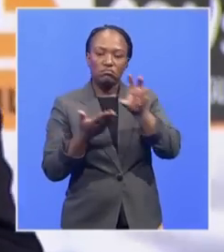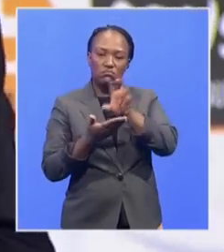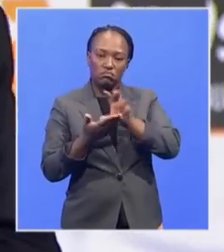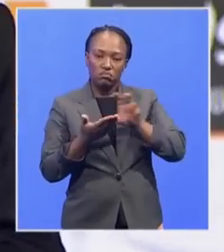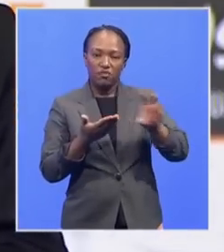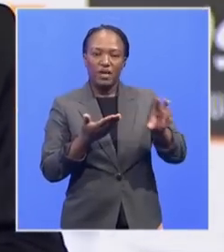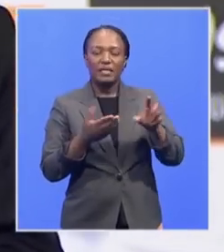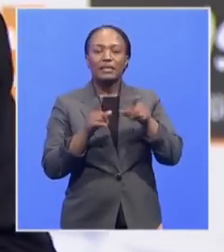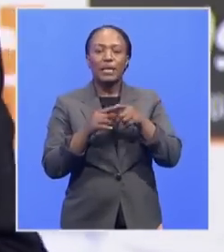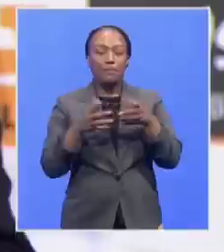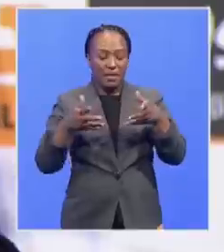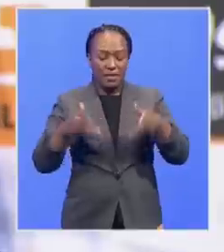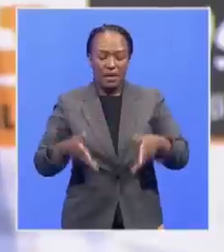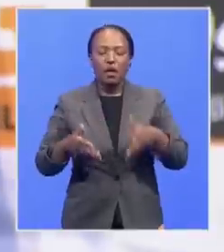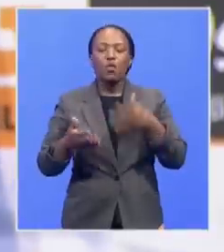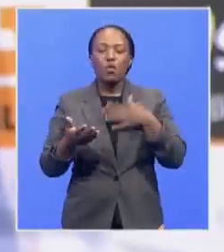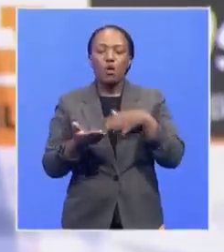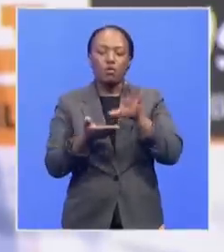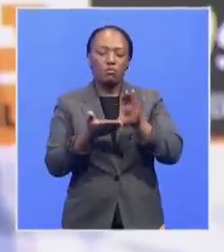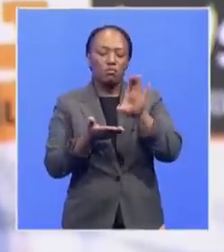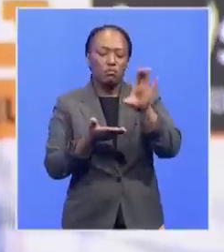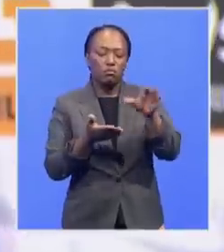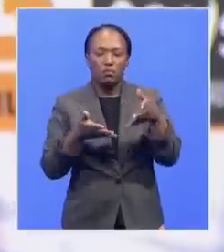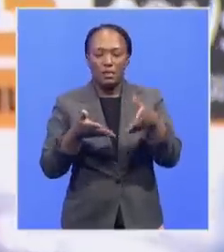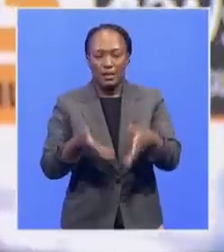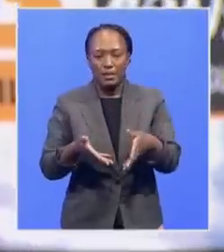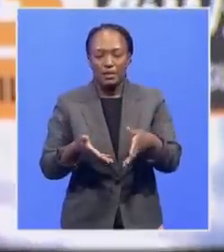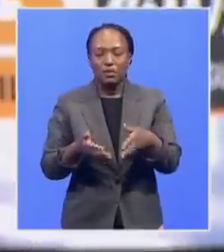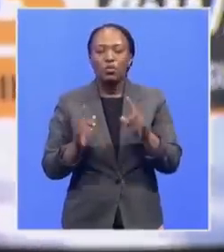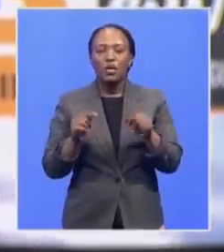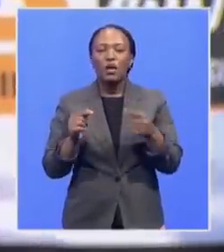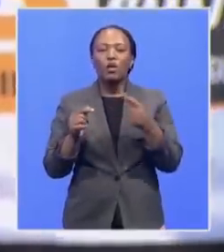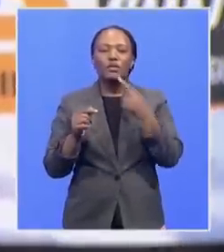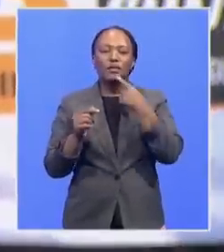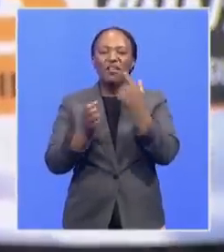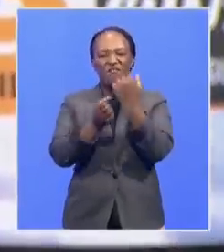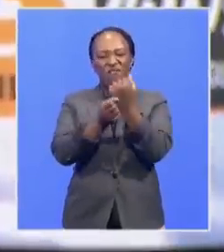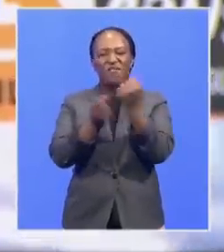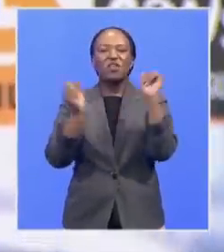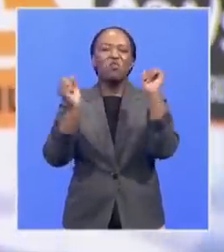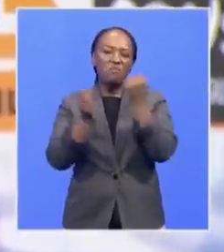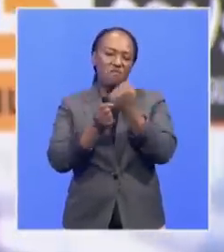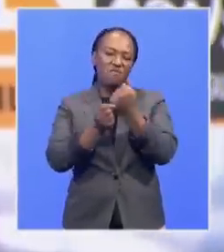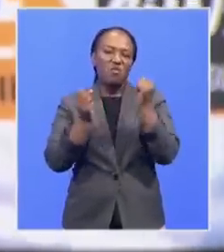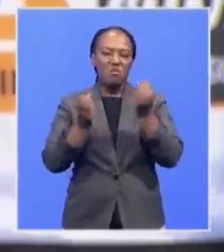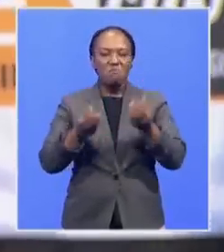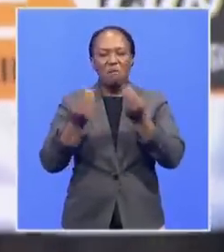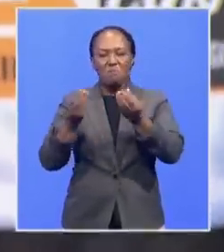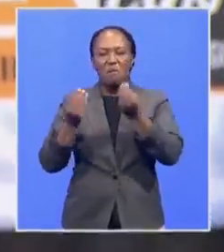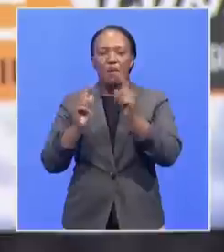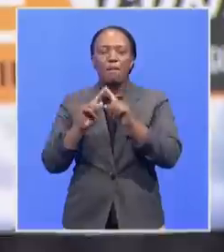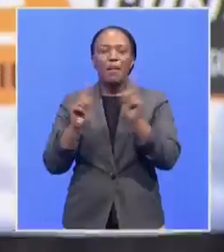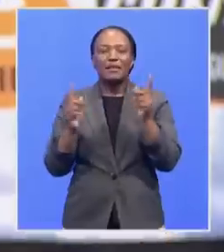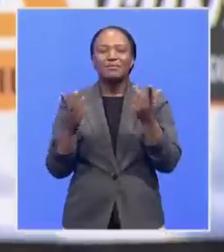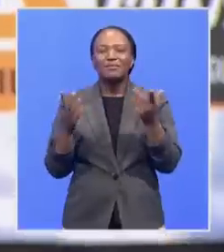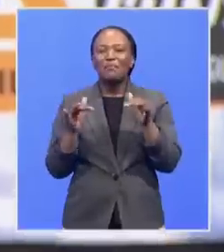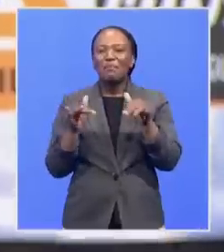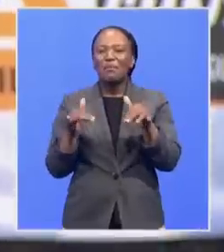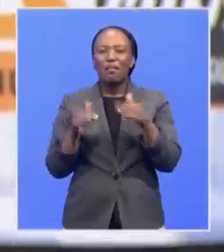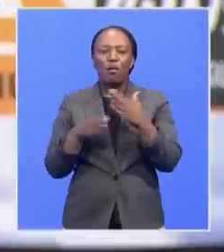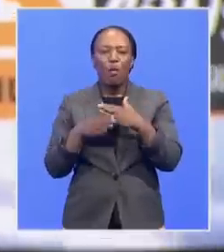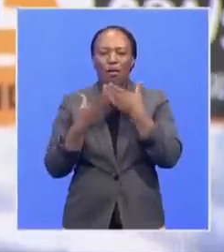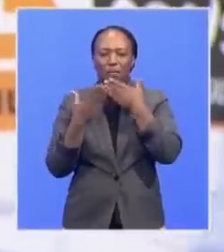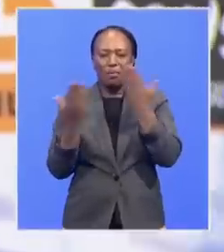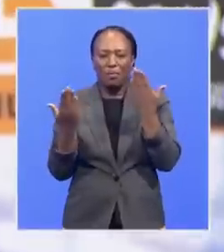well. Because freedom cannot be meaningful while our people remain unemployed. But